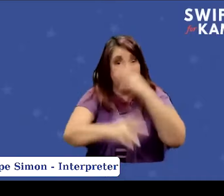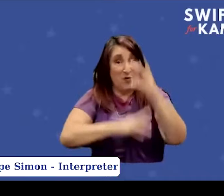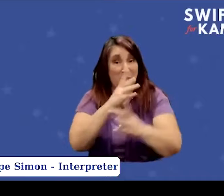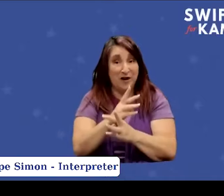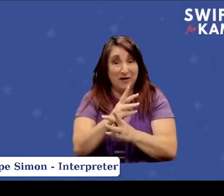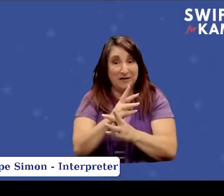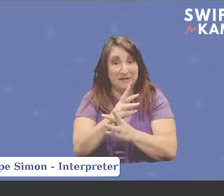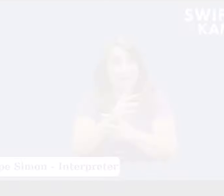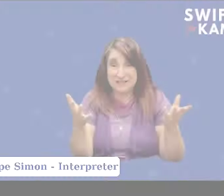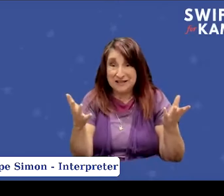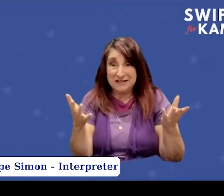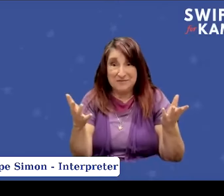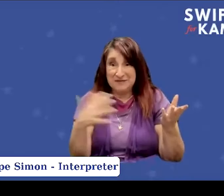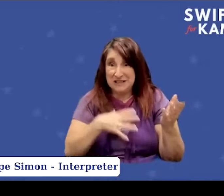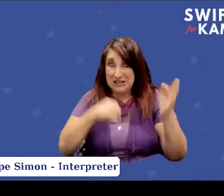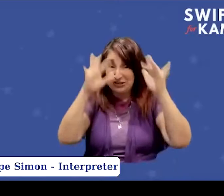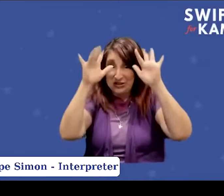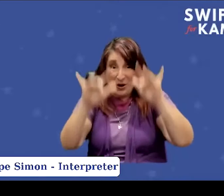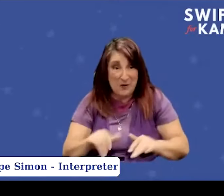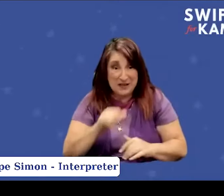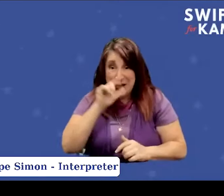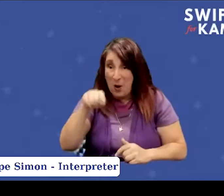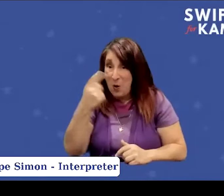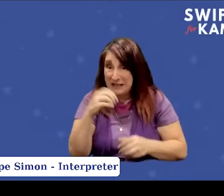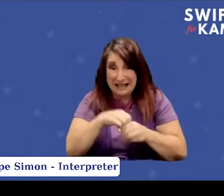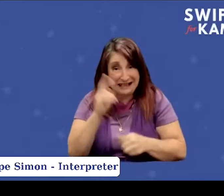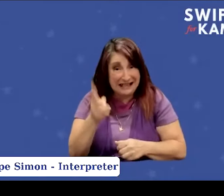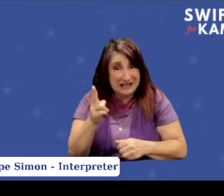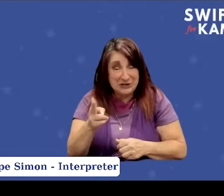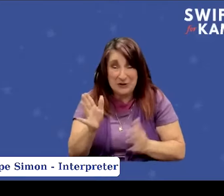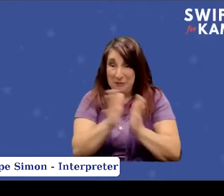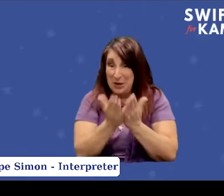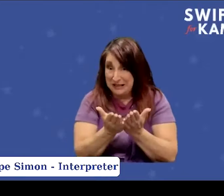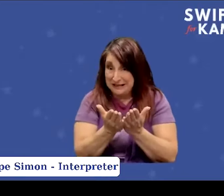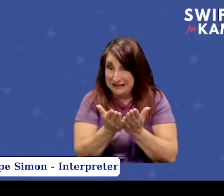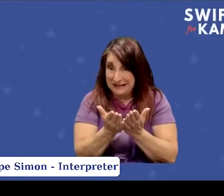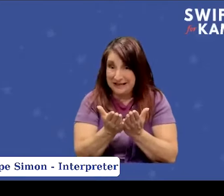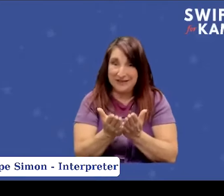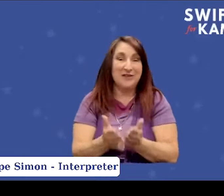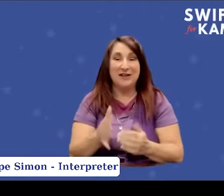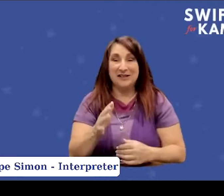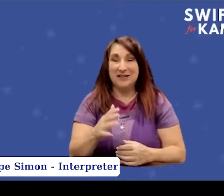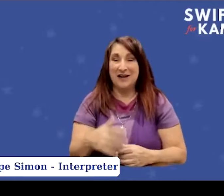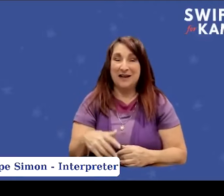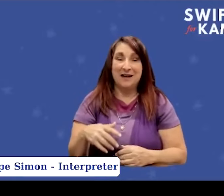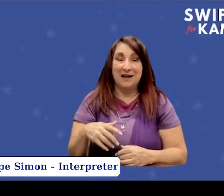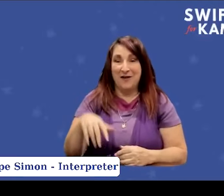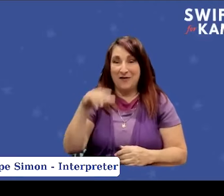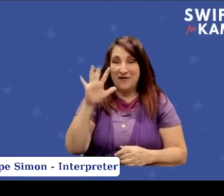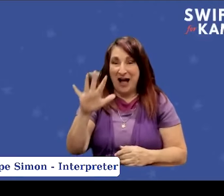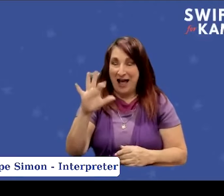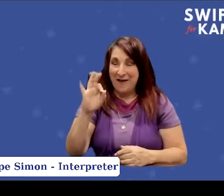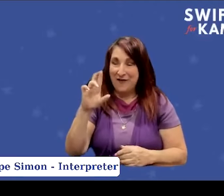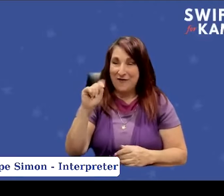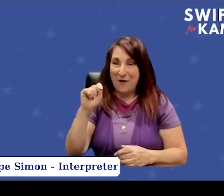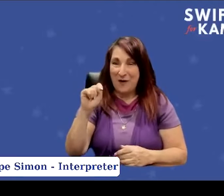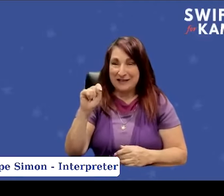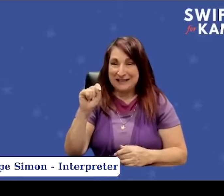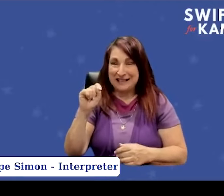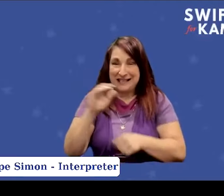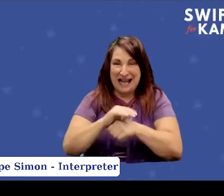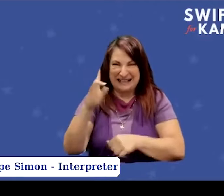of the Arctic. So there are just five fortnights until election day, but we are not out of the